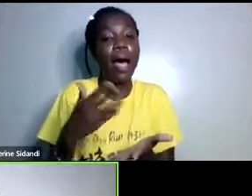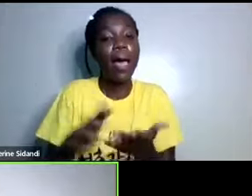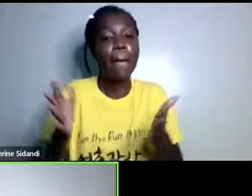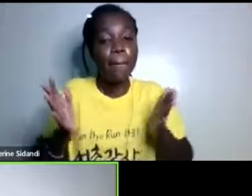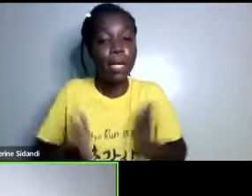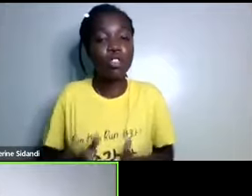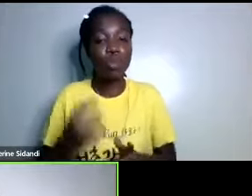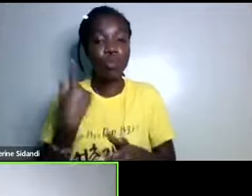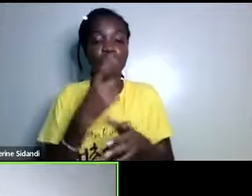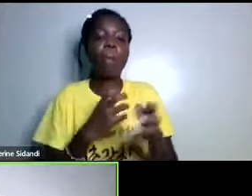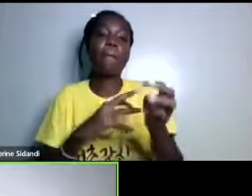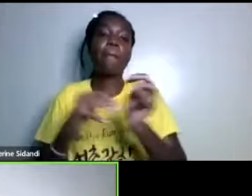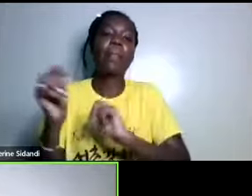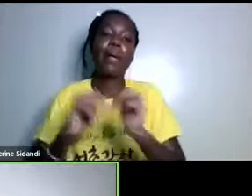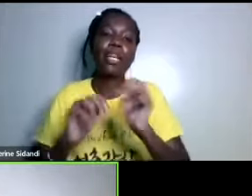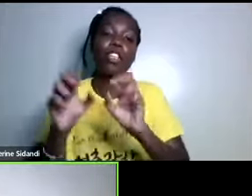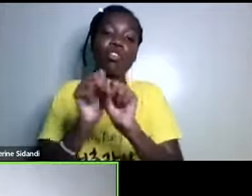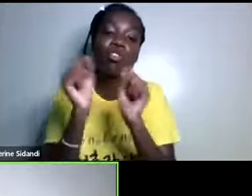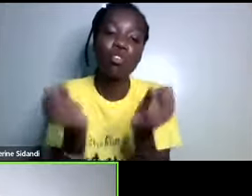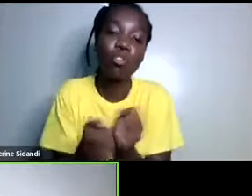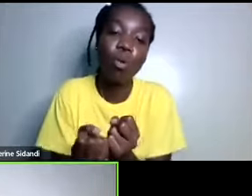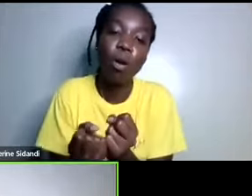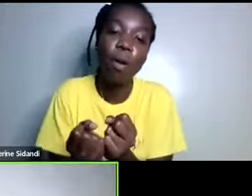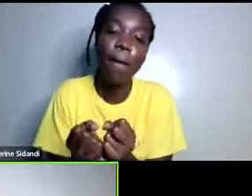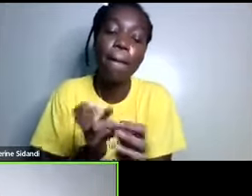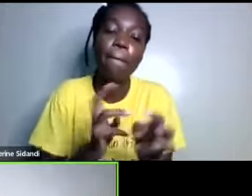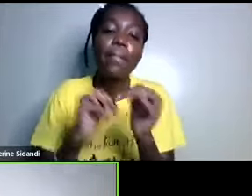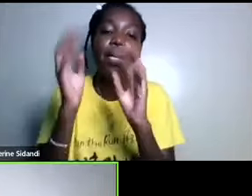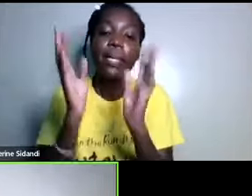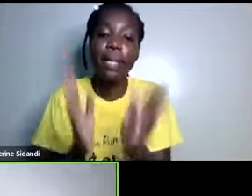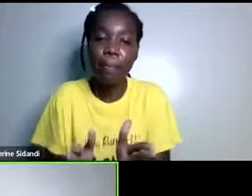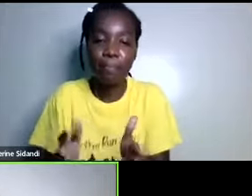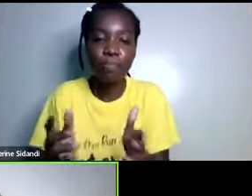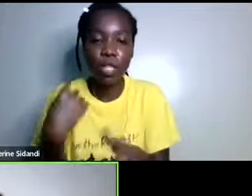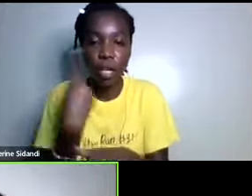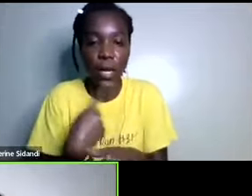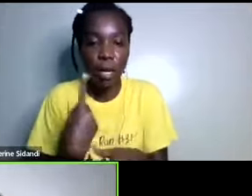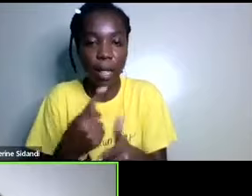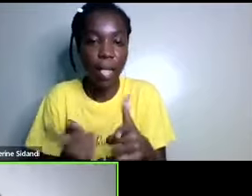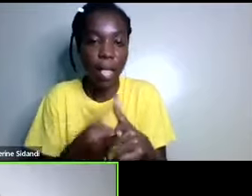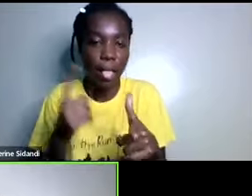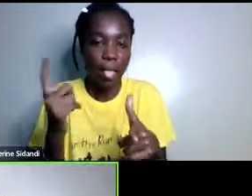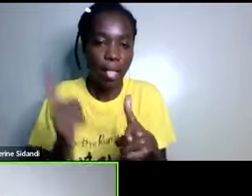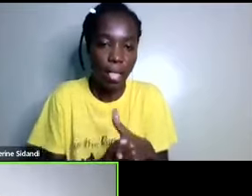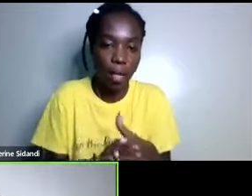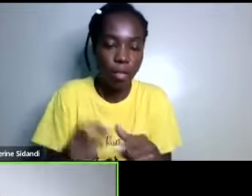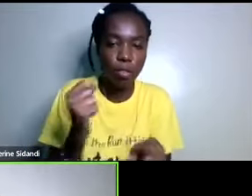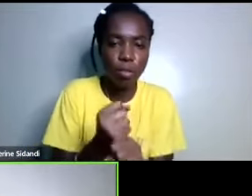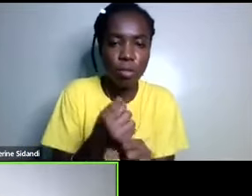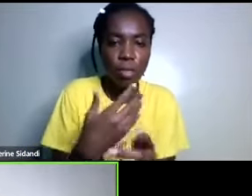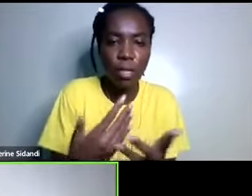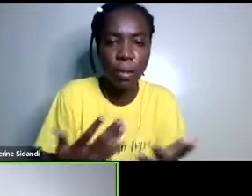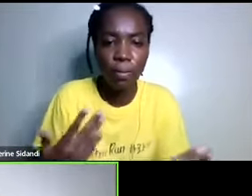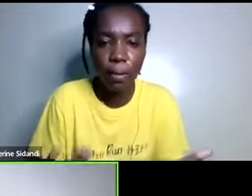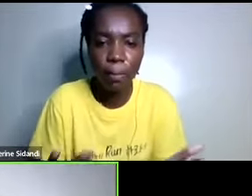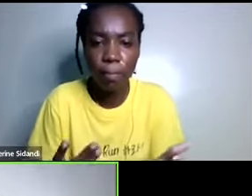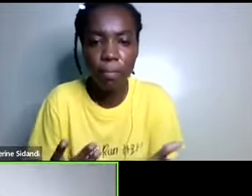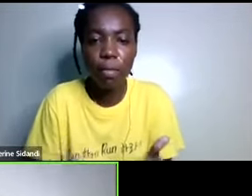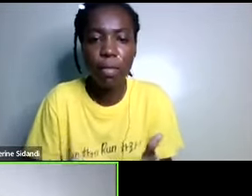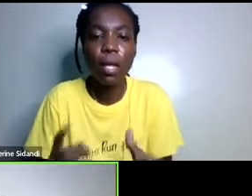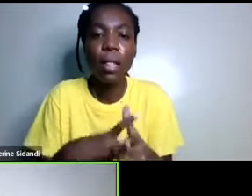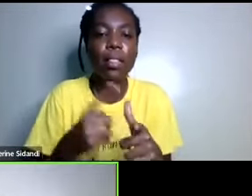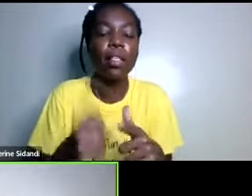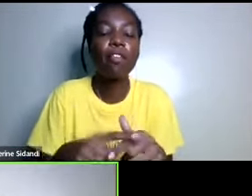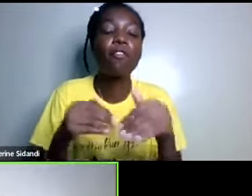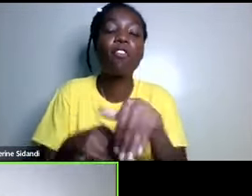understand what's happening, and then maybe you can do a follow-up. So Yes, you want to book